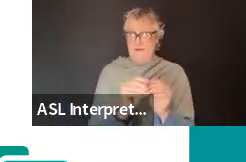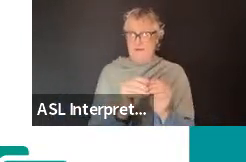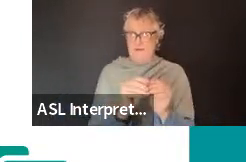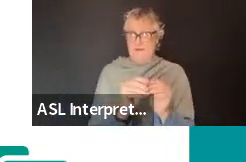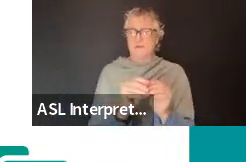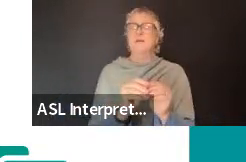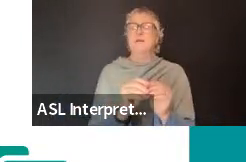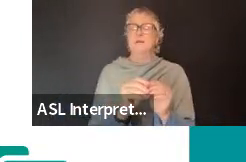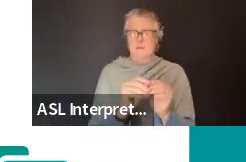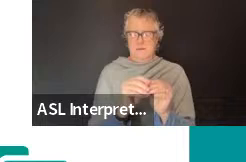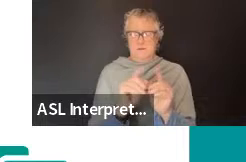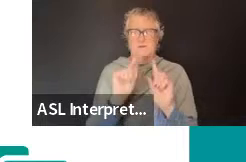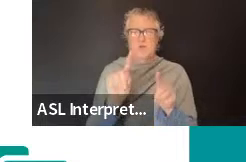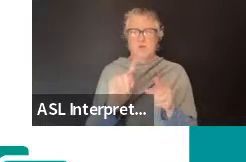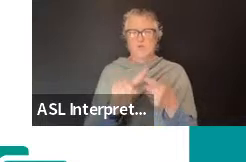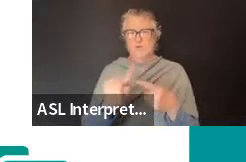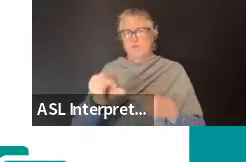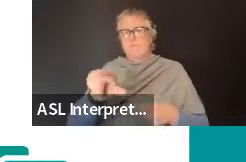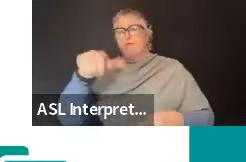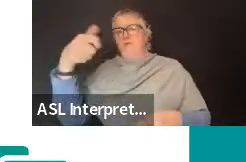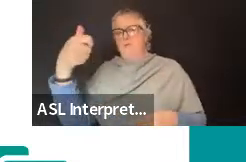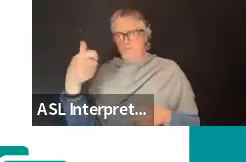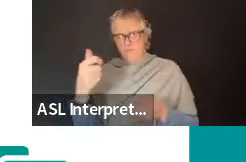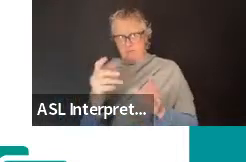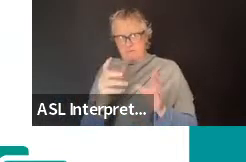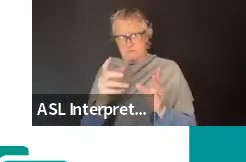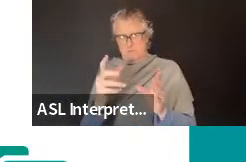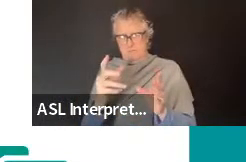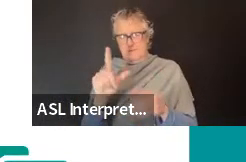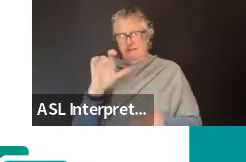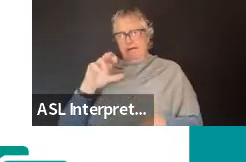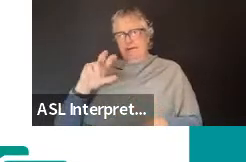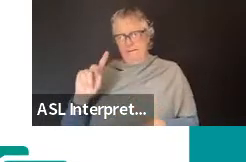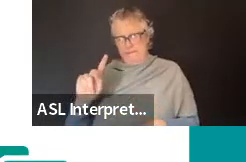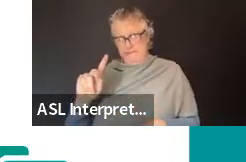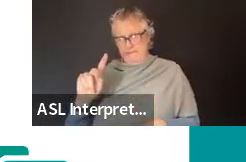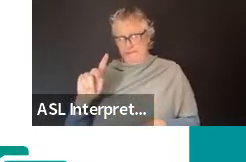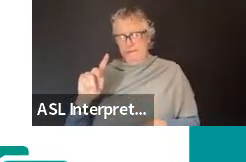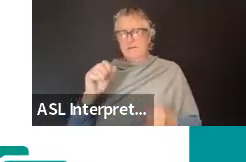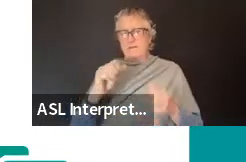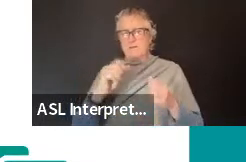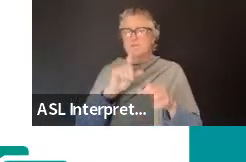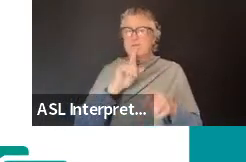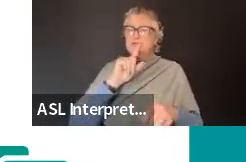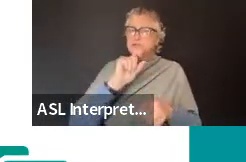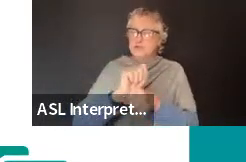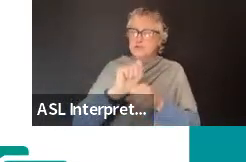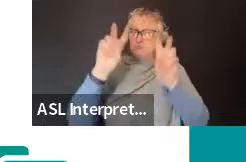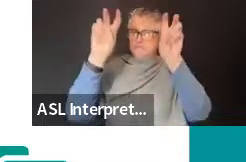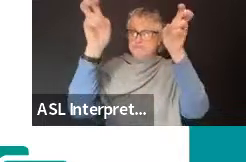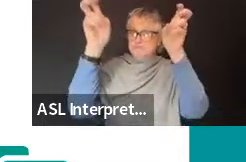info@interstatebridge.org with ESG public comment in the subject line. You also can call